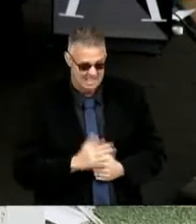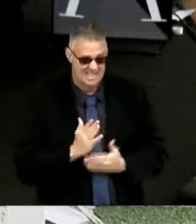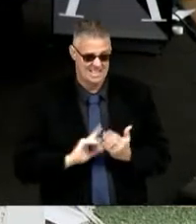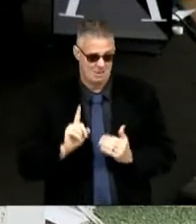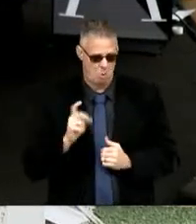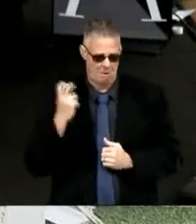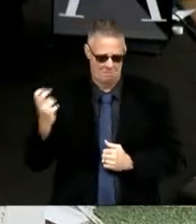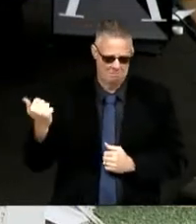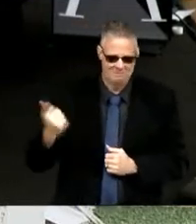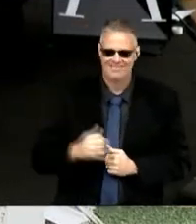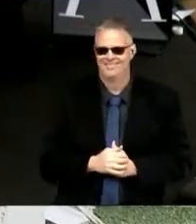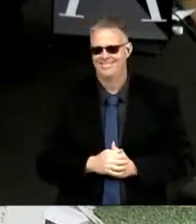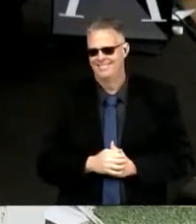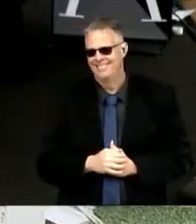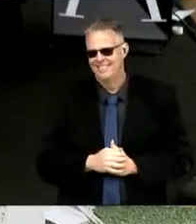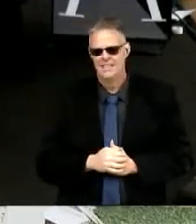somewhere.